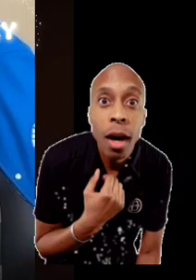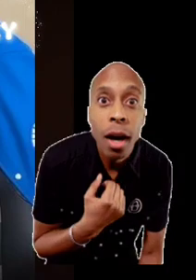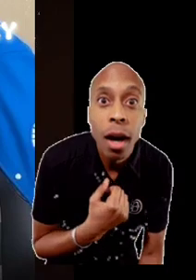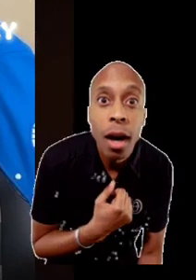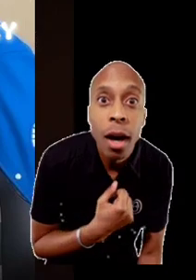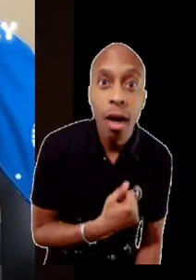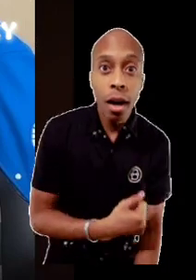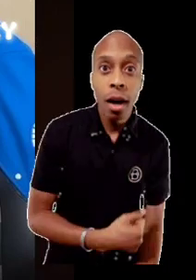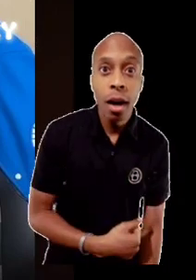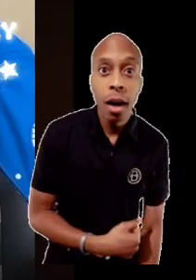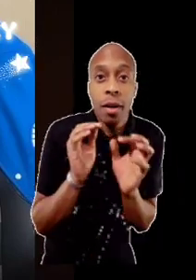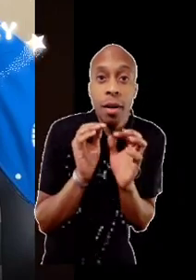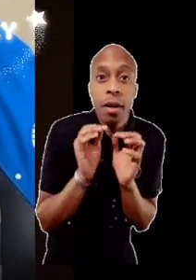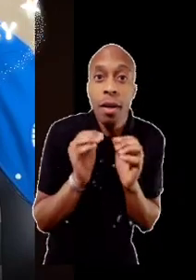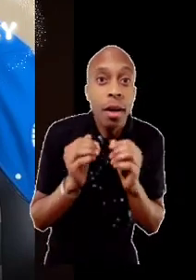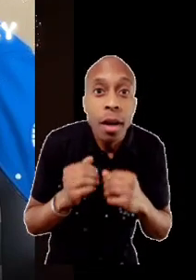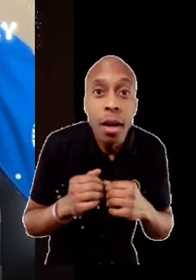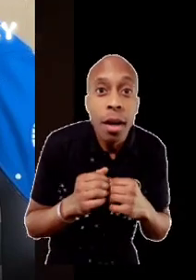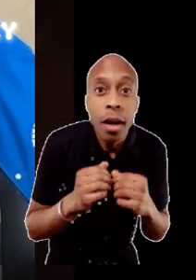have him.